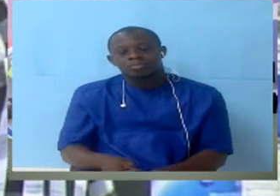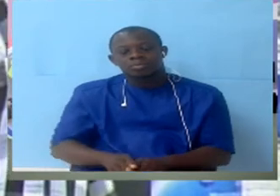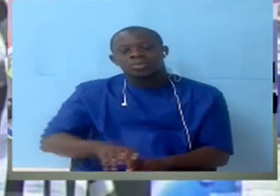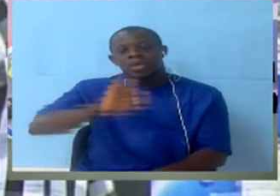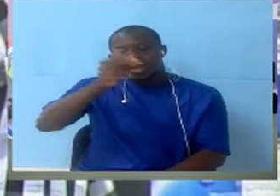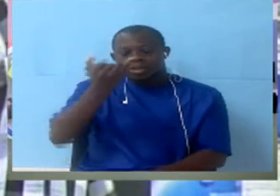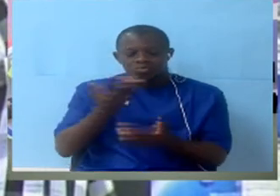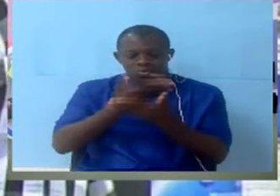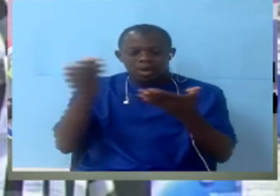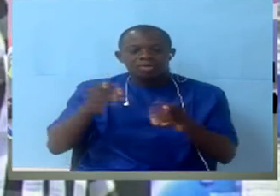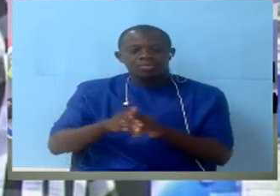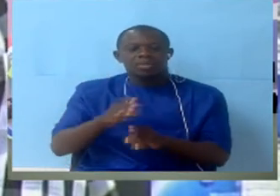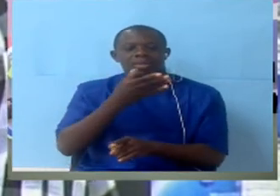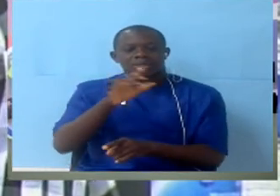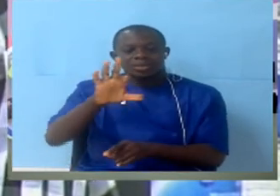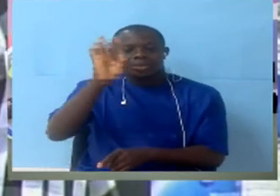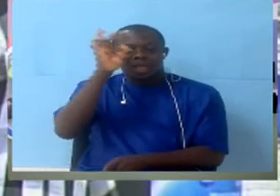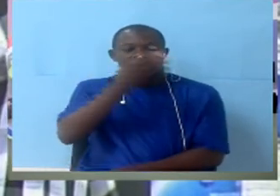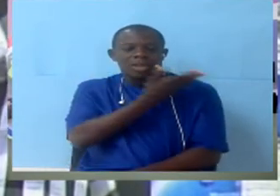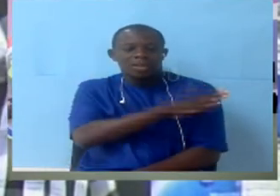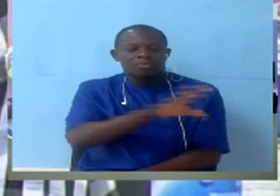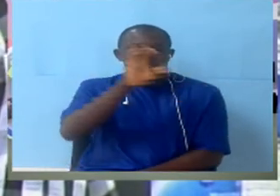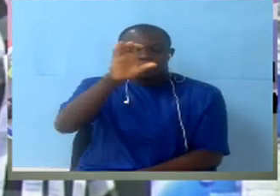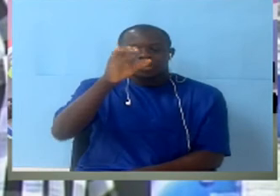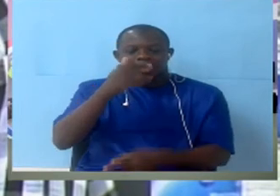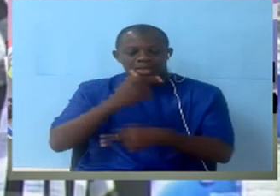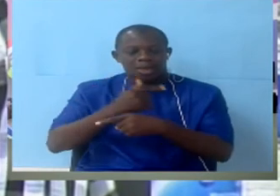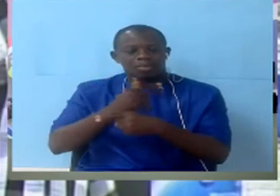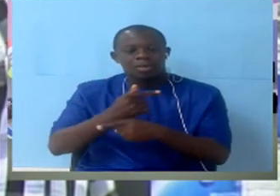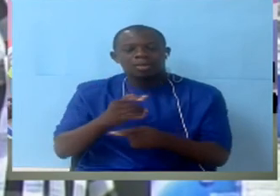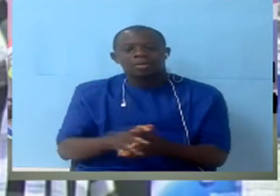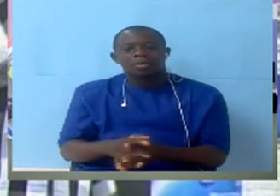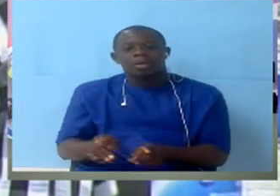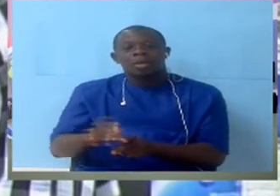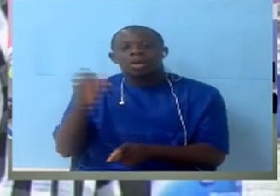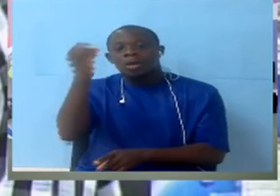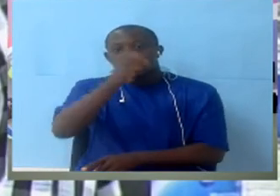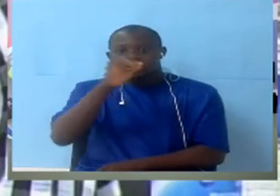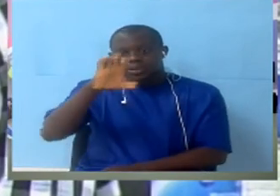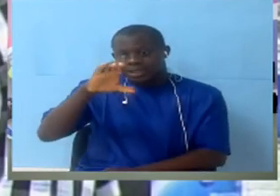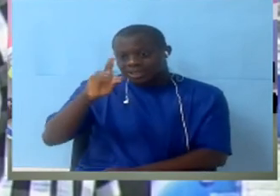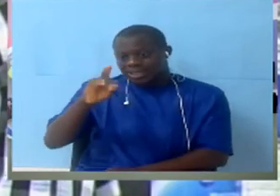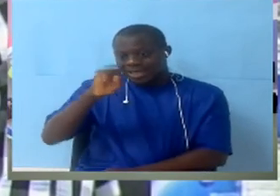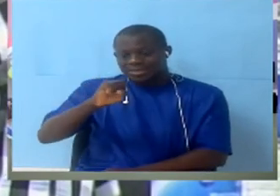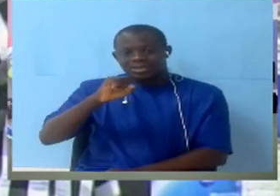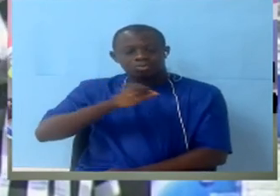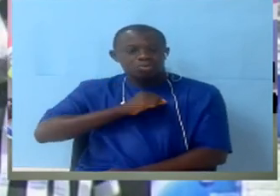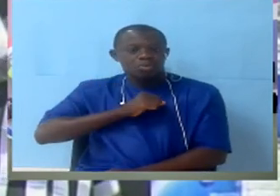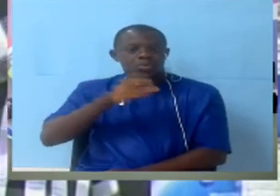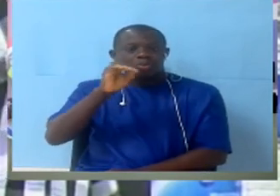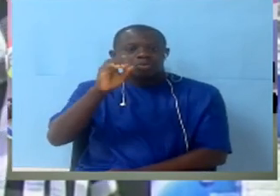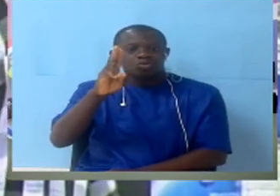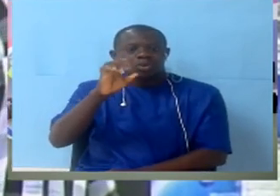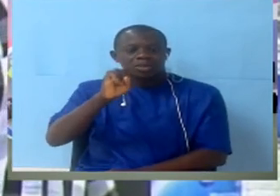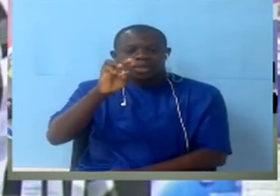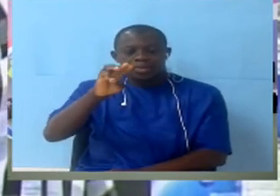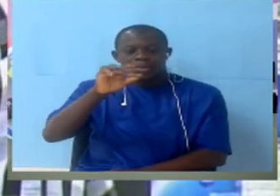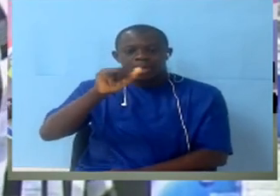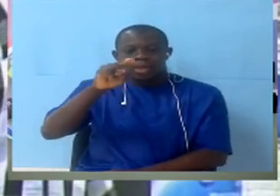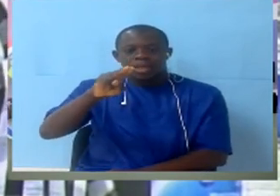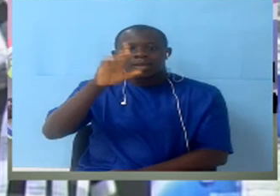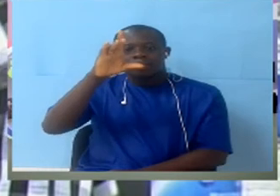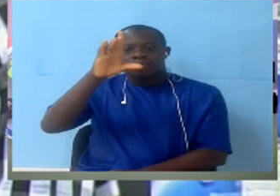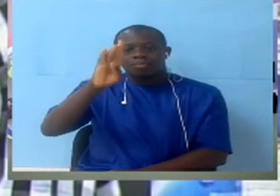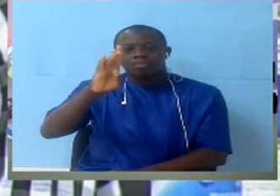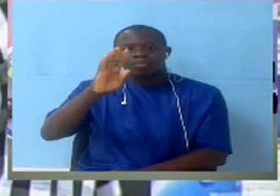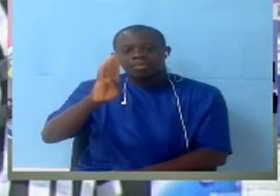The reason why I decided to leave the country. Because CDS found Usman Baji. Because CDS himself, Usman Baji. Well, I announced in the state